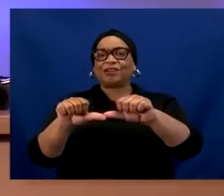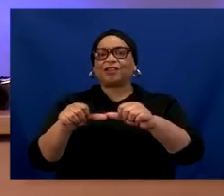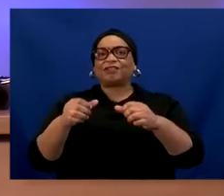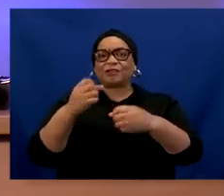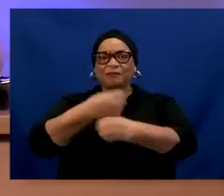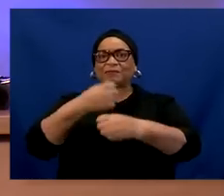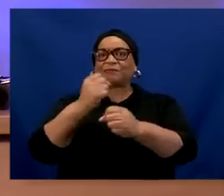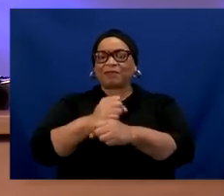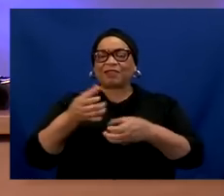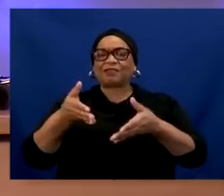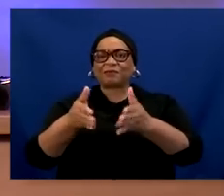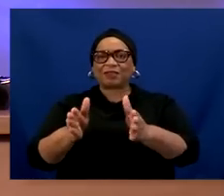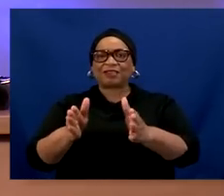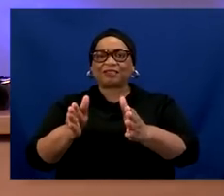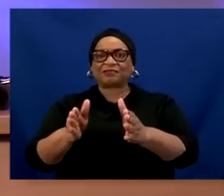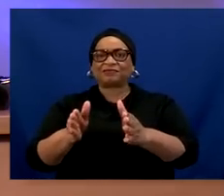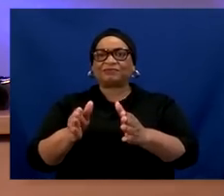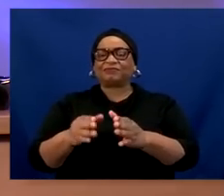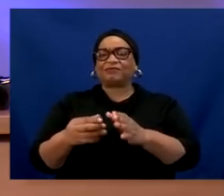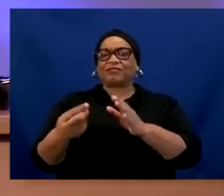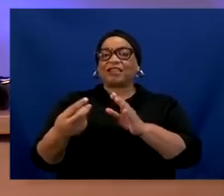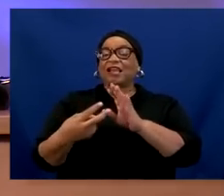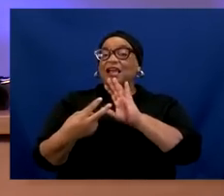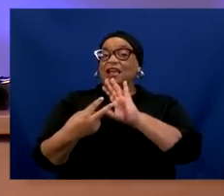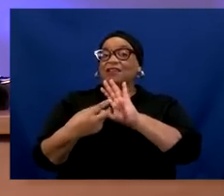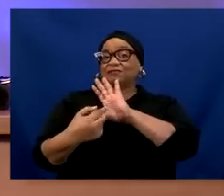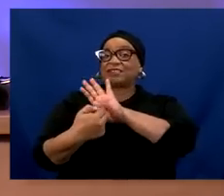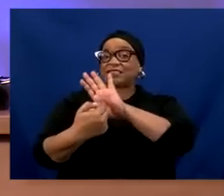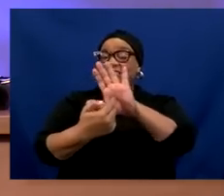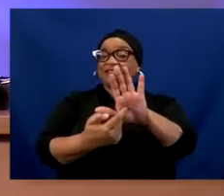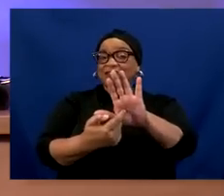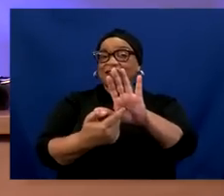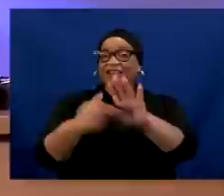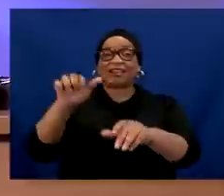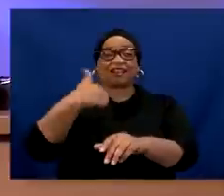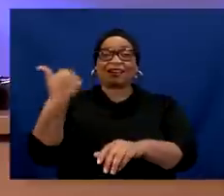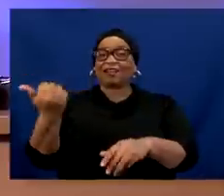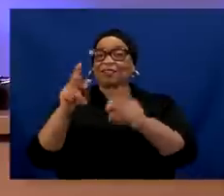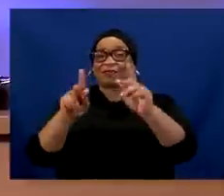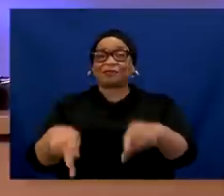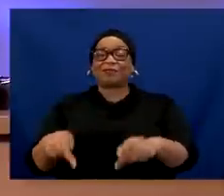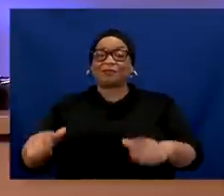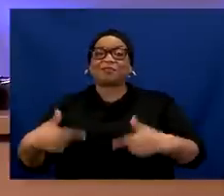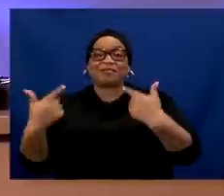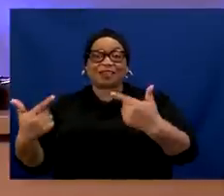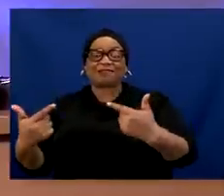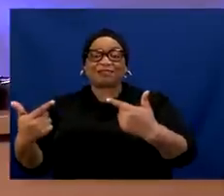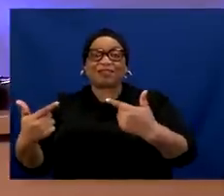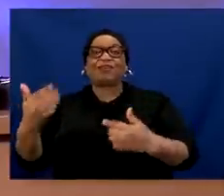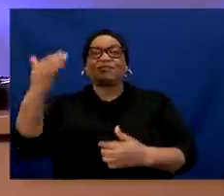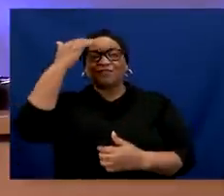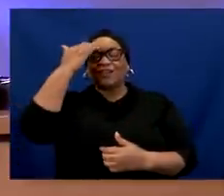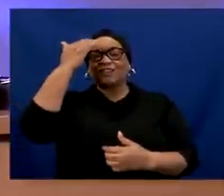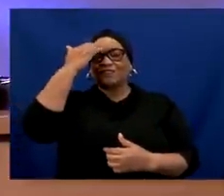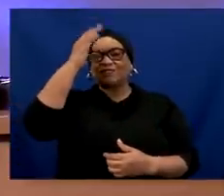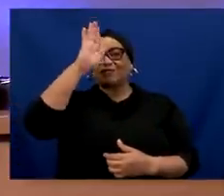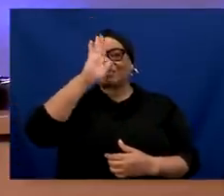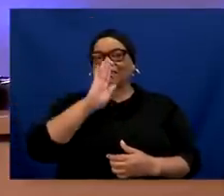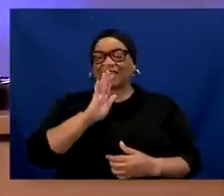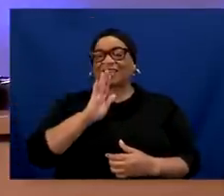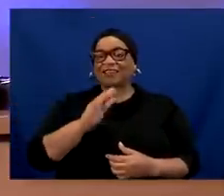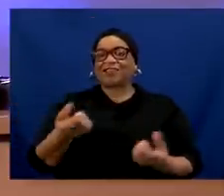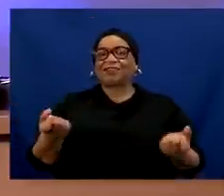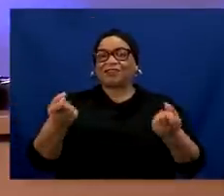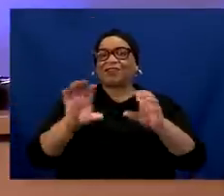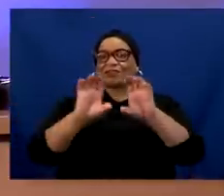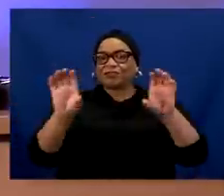I've seen him do it. I've seen it happen in other folks' lives, so I know God can do it in my life. And that's what I need somebody